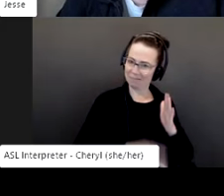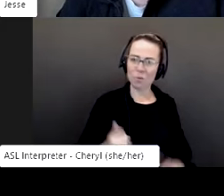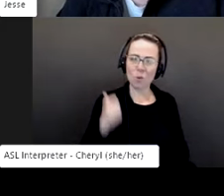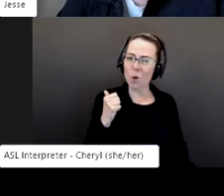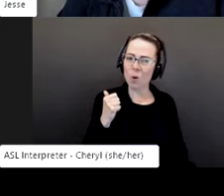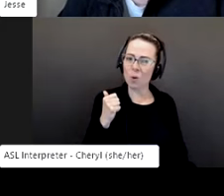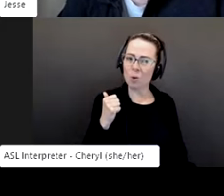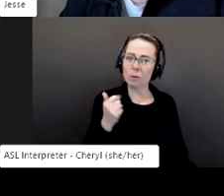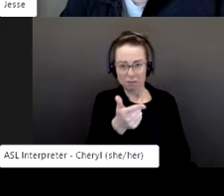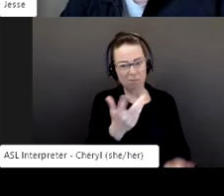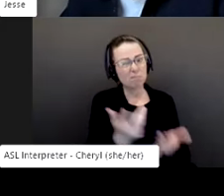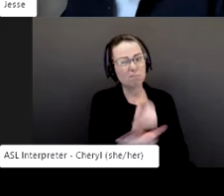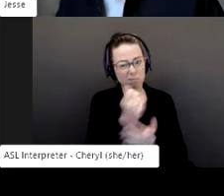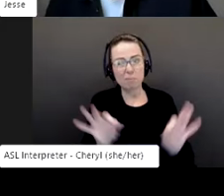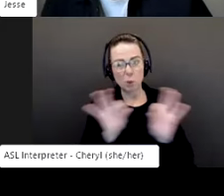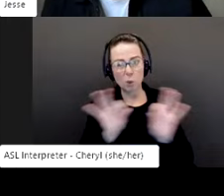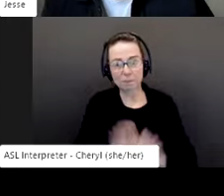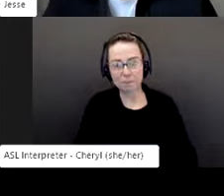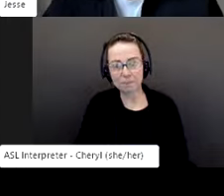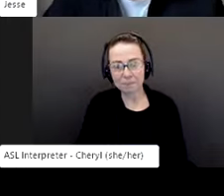why these account transfers are useful.